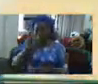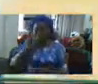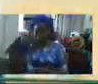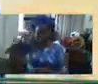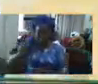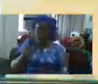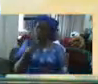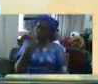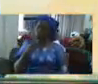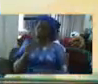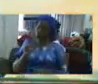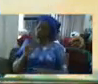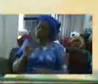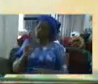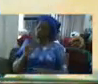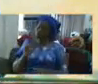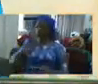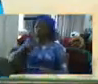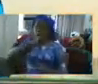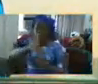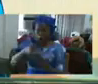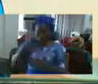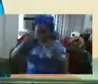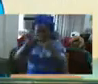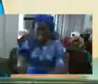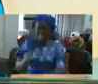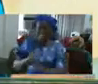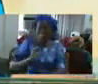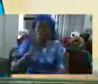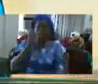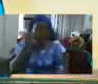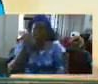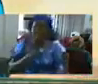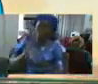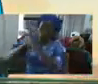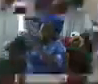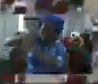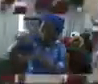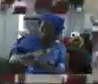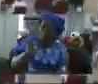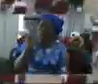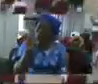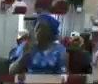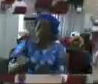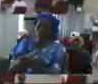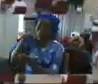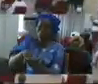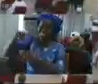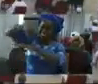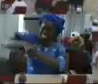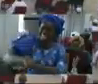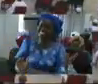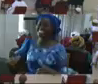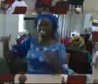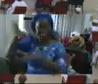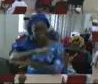our house and crossover at 12 midnight. Proper crossover.